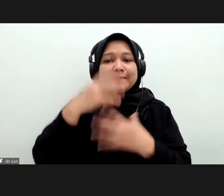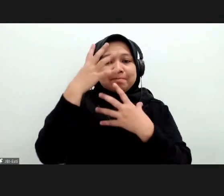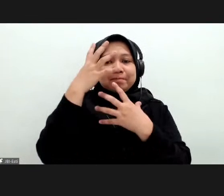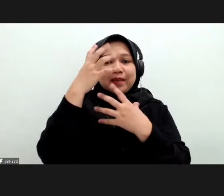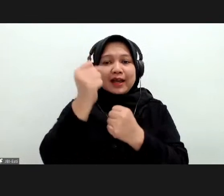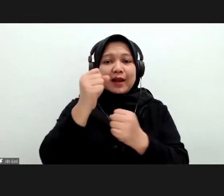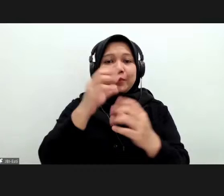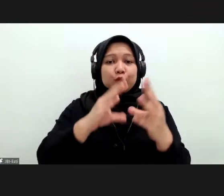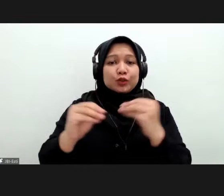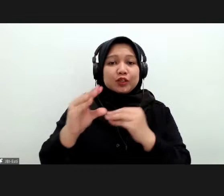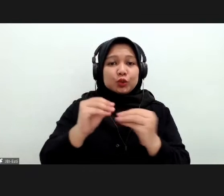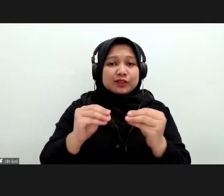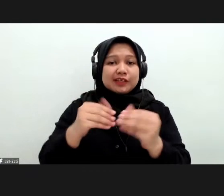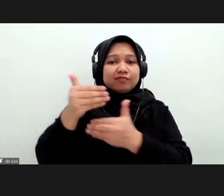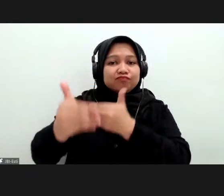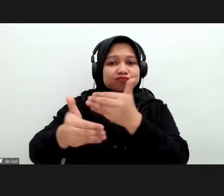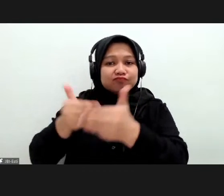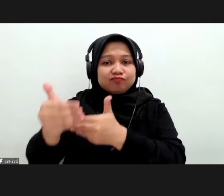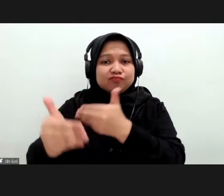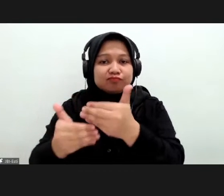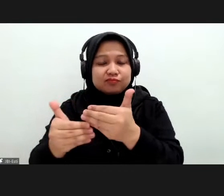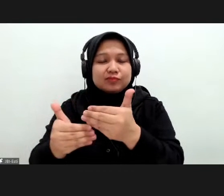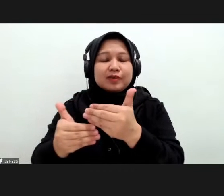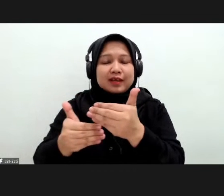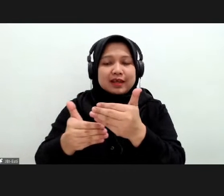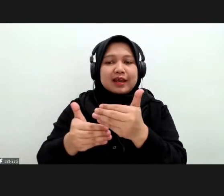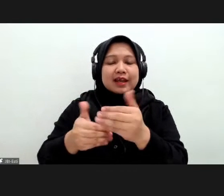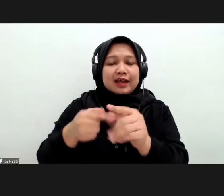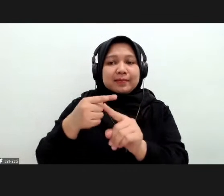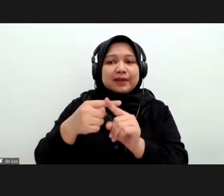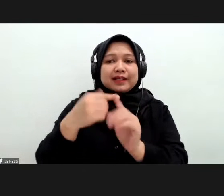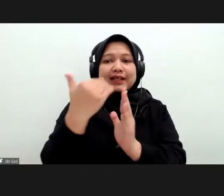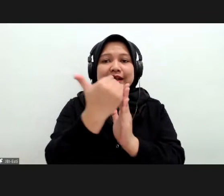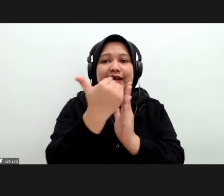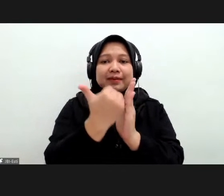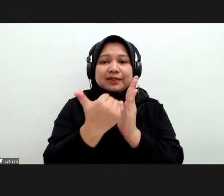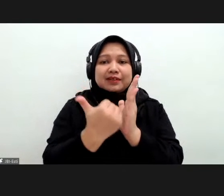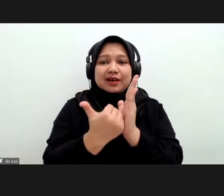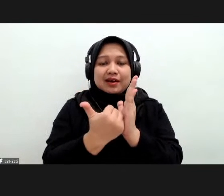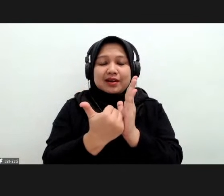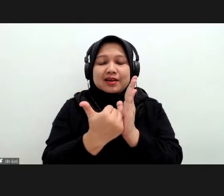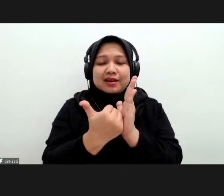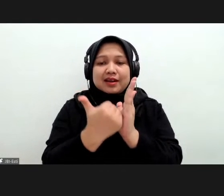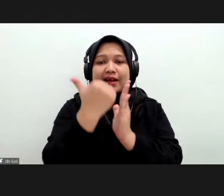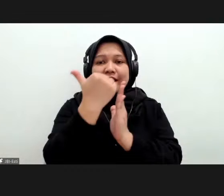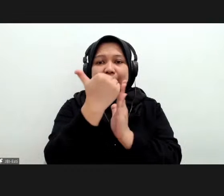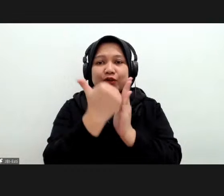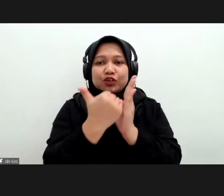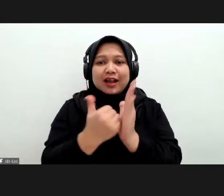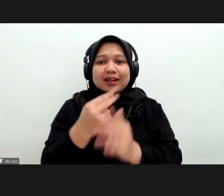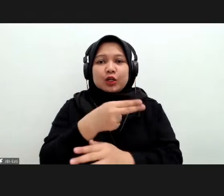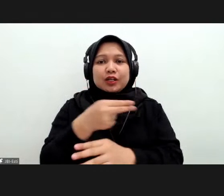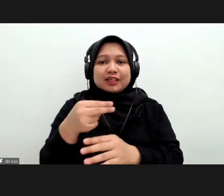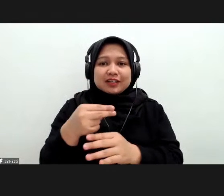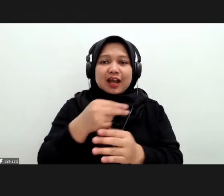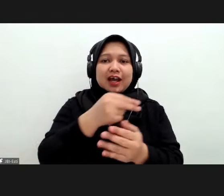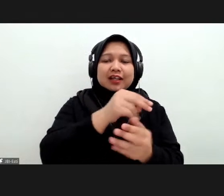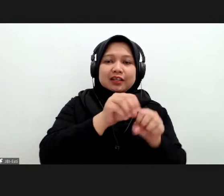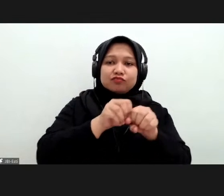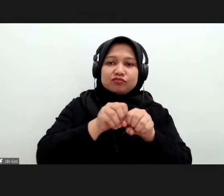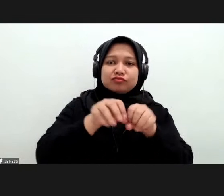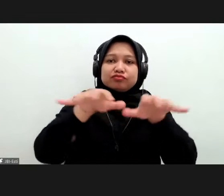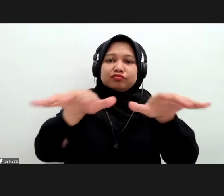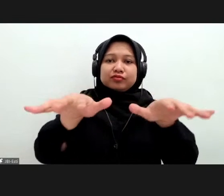paper, we can finalize all the policy papers in the national dialogue for C20 that will be conducted in July and will be sought